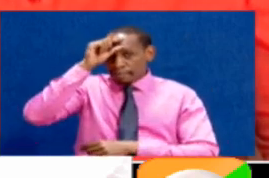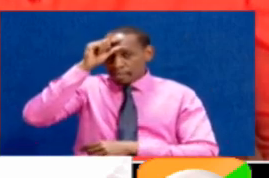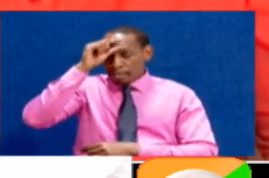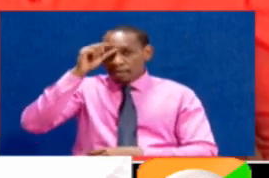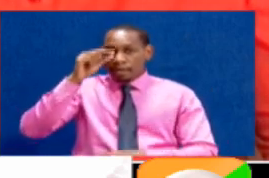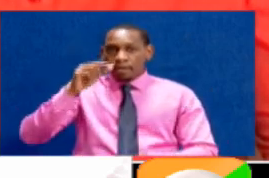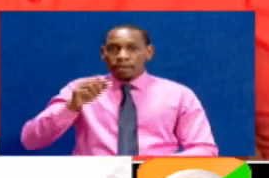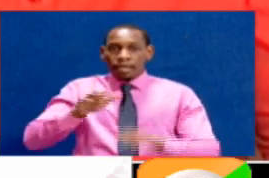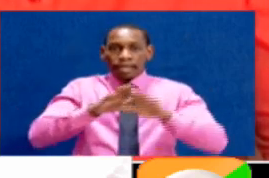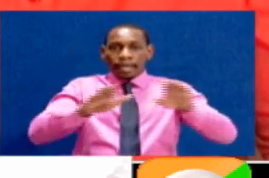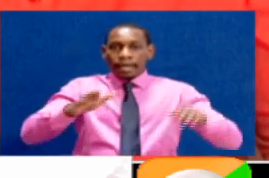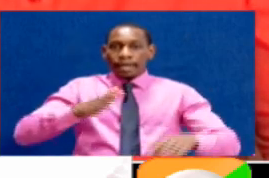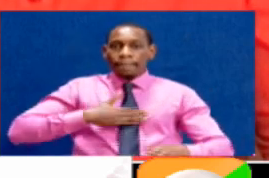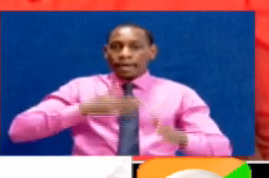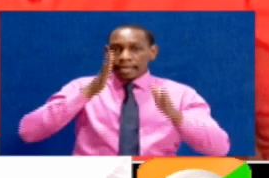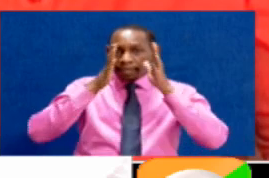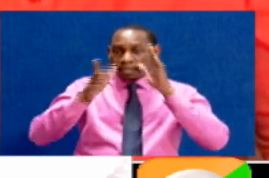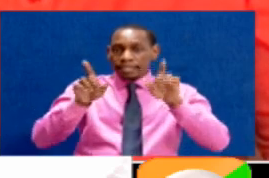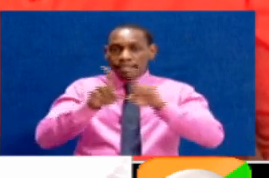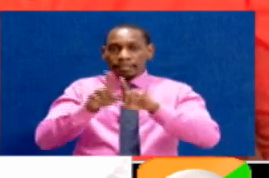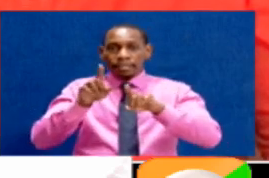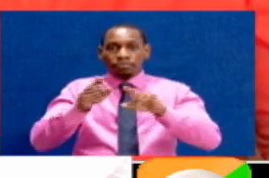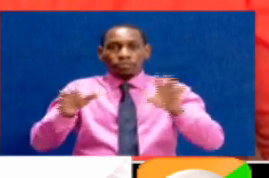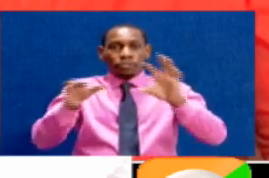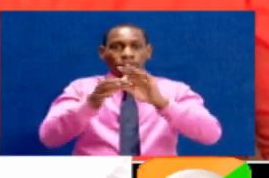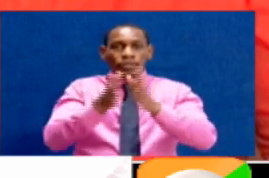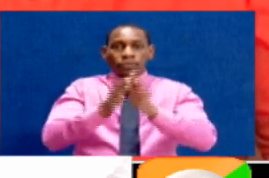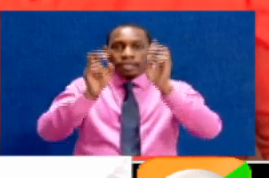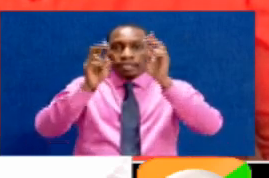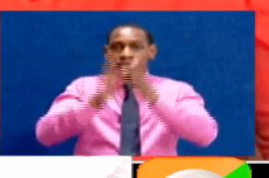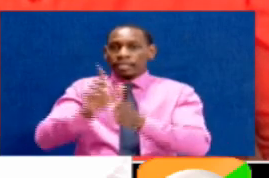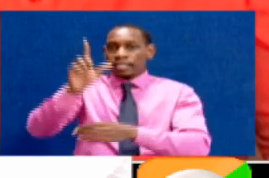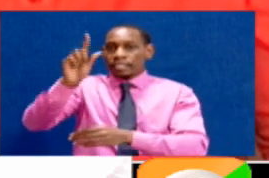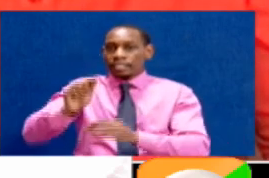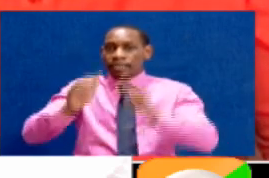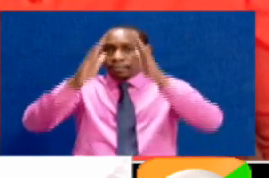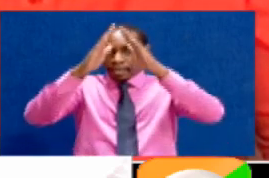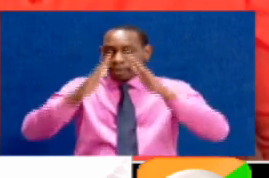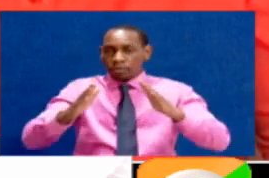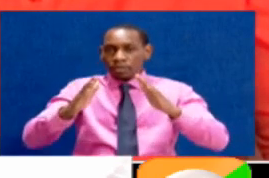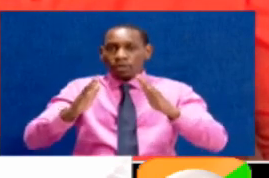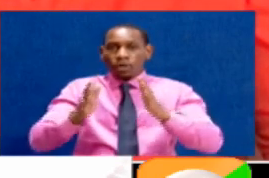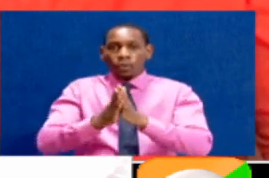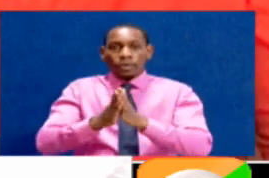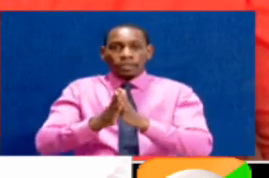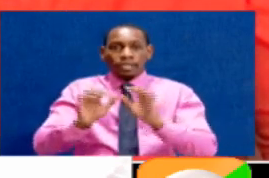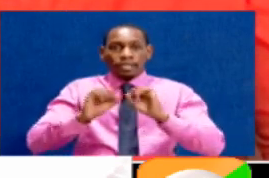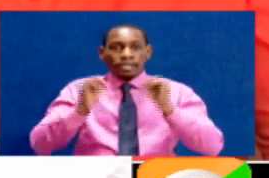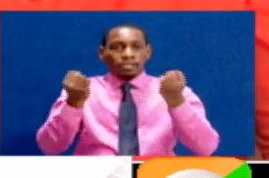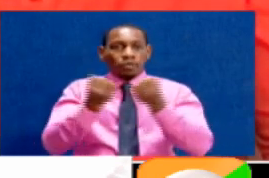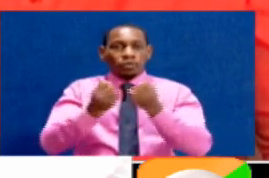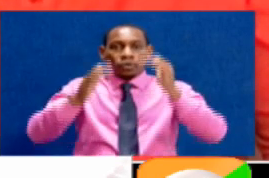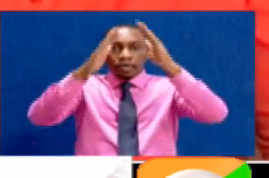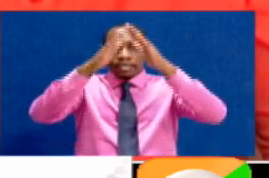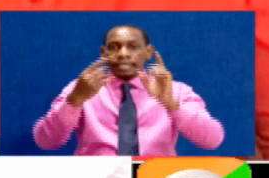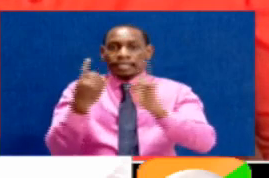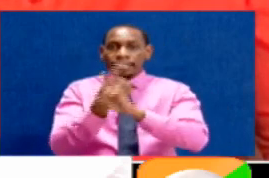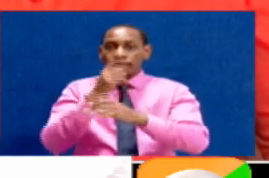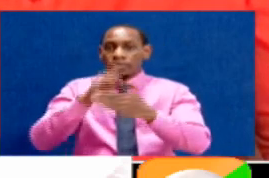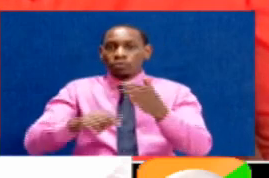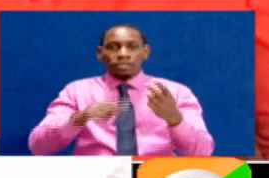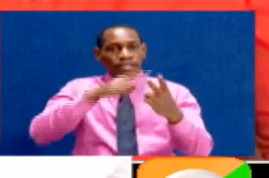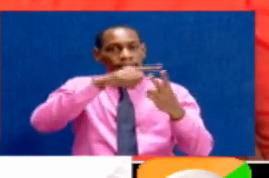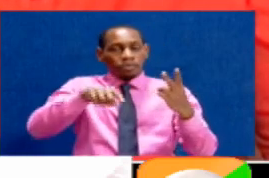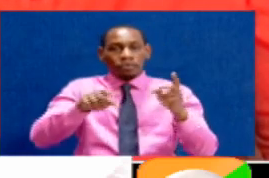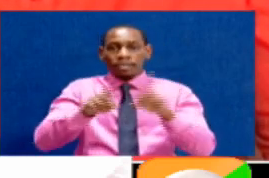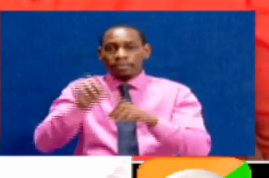Bomayangu initiative? And I guess this is tying in that whole issue between affordable housing and social housing. What's the difference between the